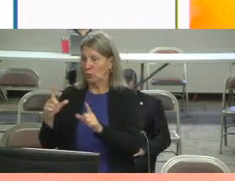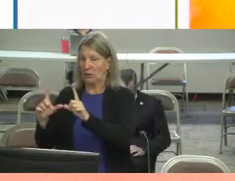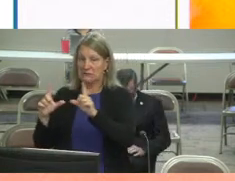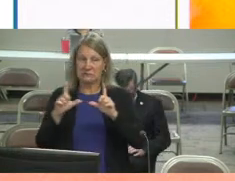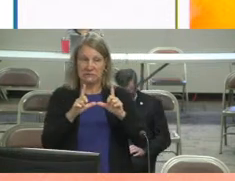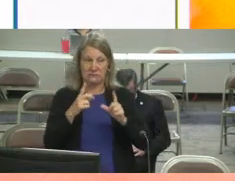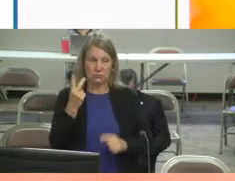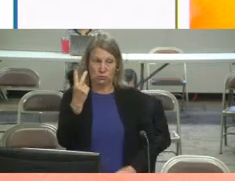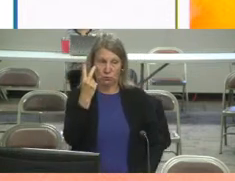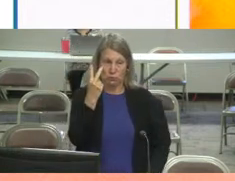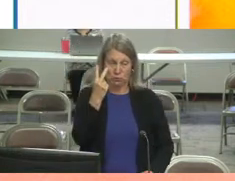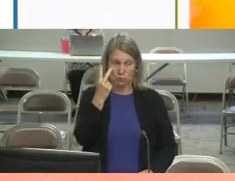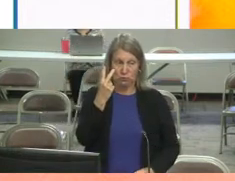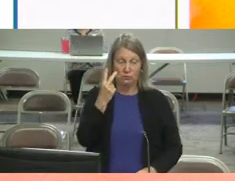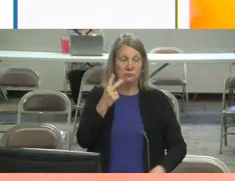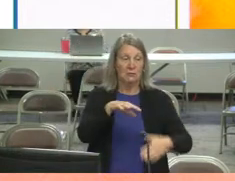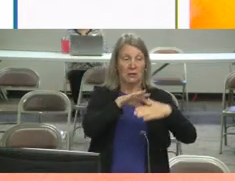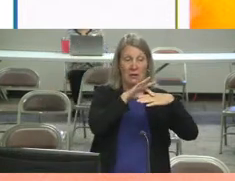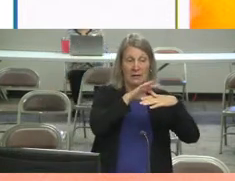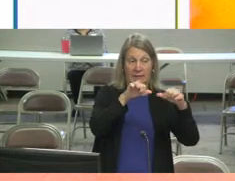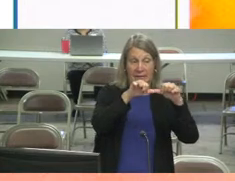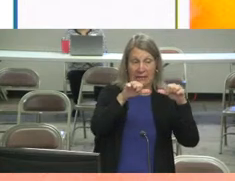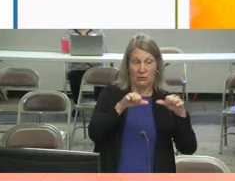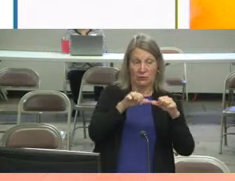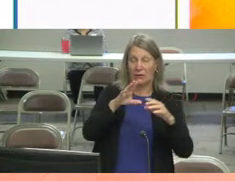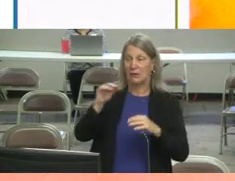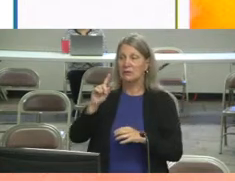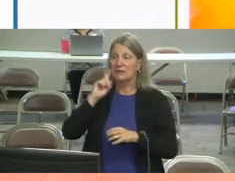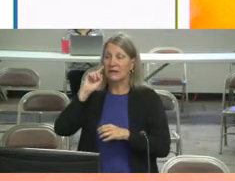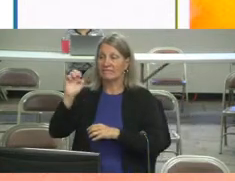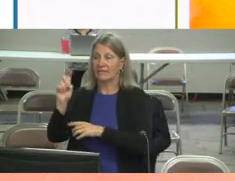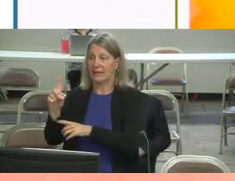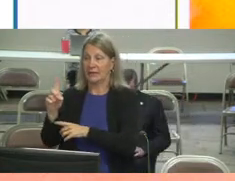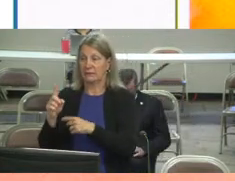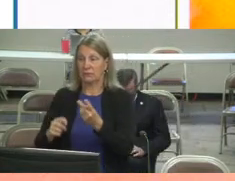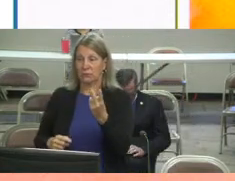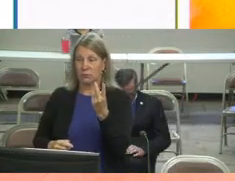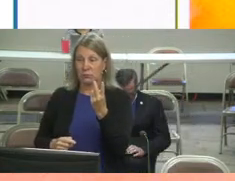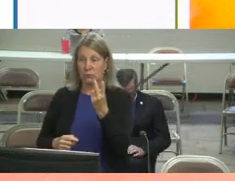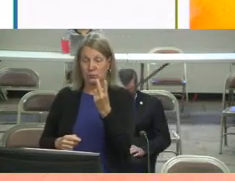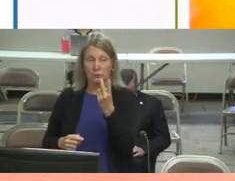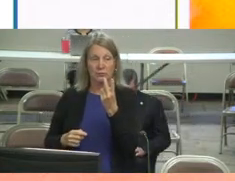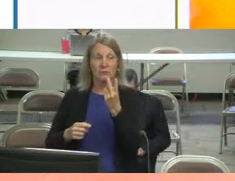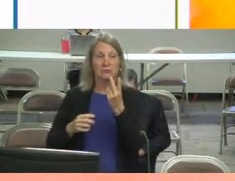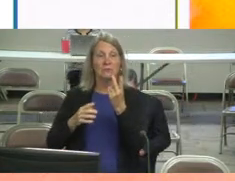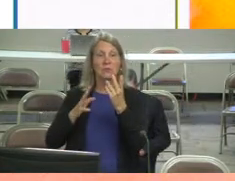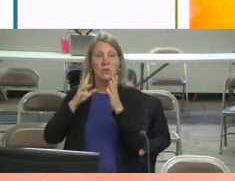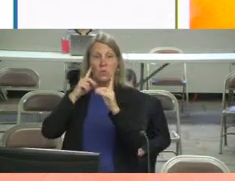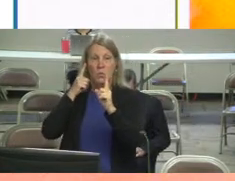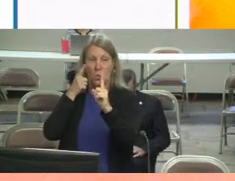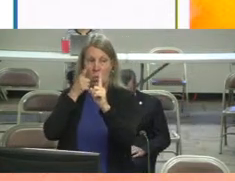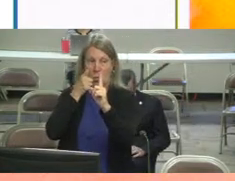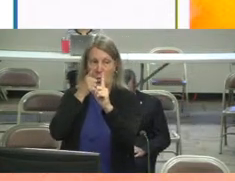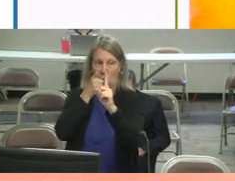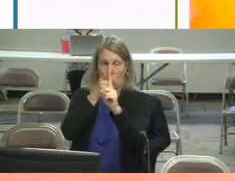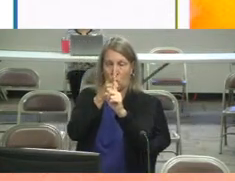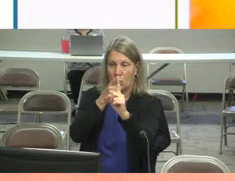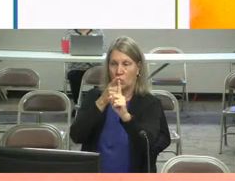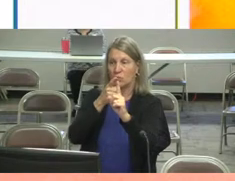to work at a school for the deaf you're required to be duly licensed in both a Content area as well as deaf Ed